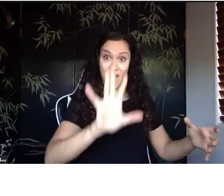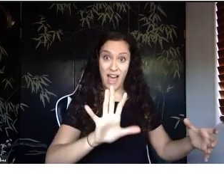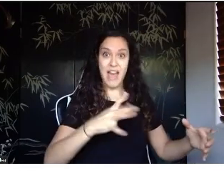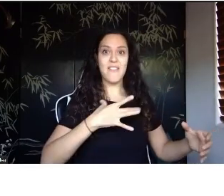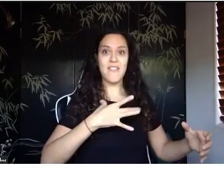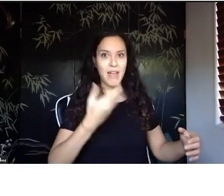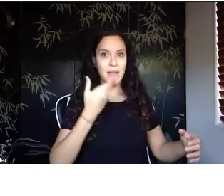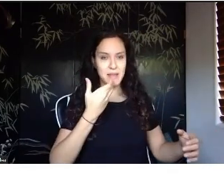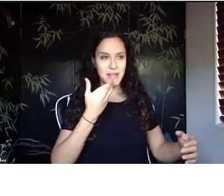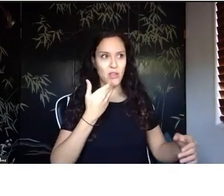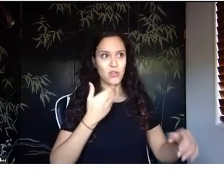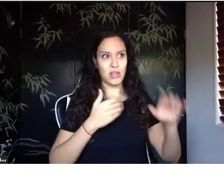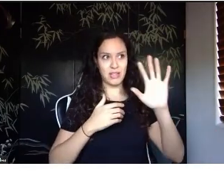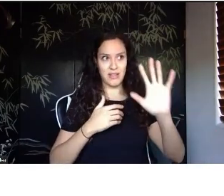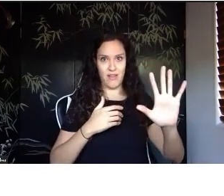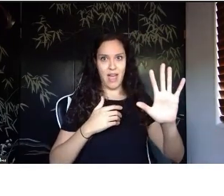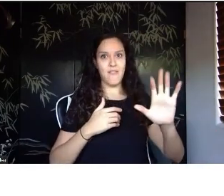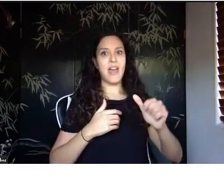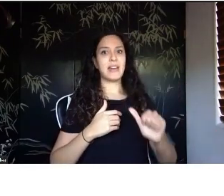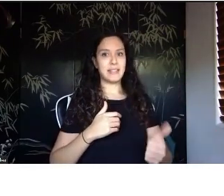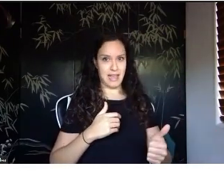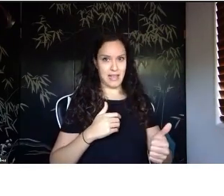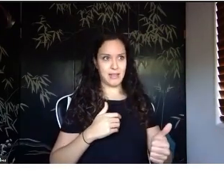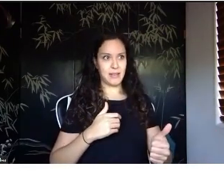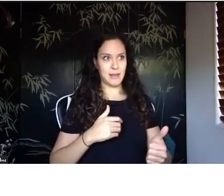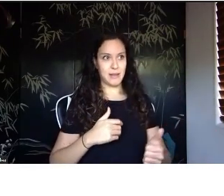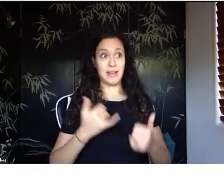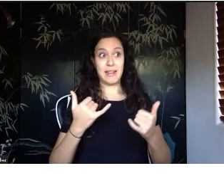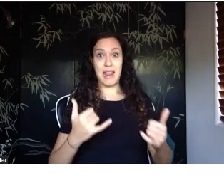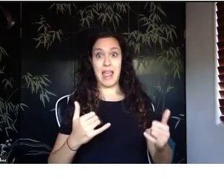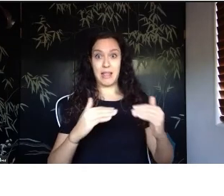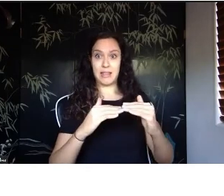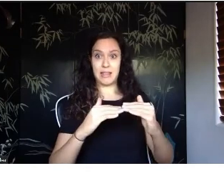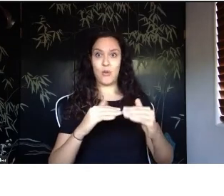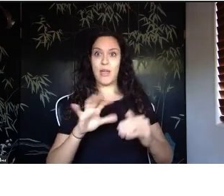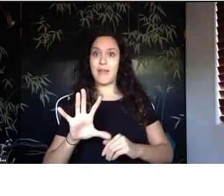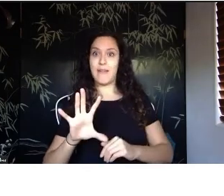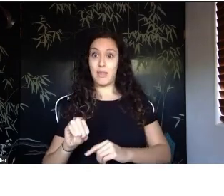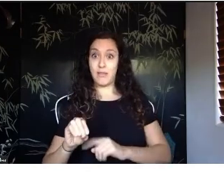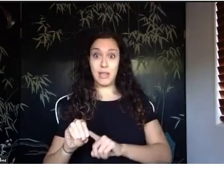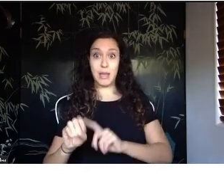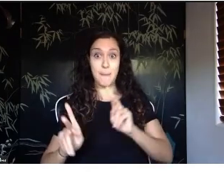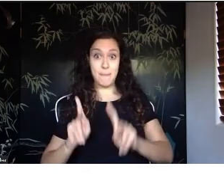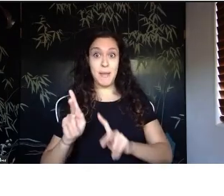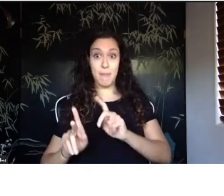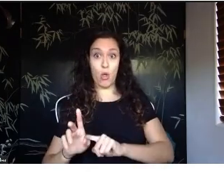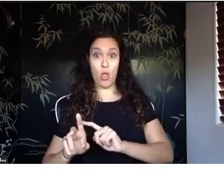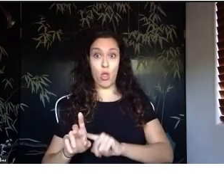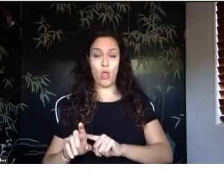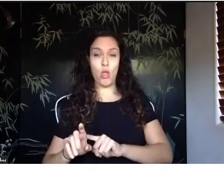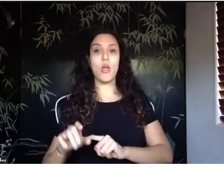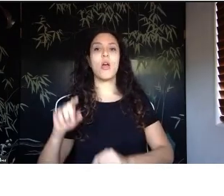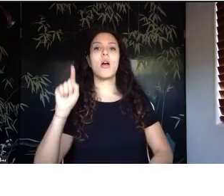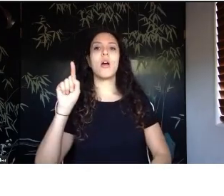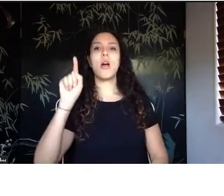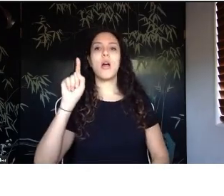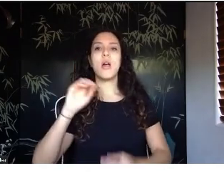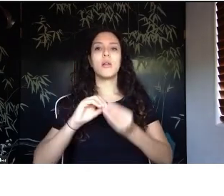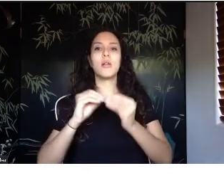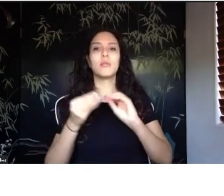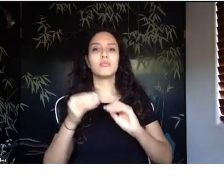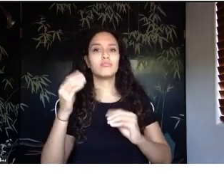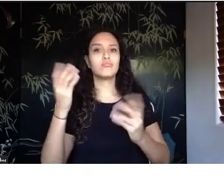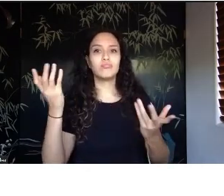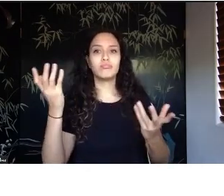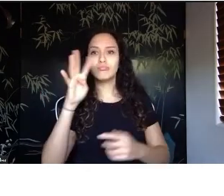know. I'm going to set it equal to something I don't know out of the future value. Okay,